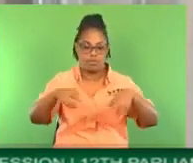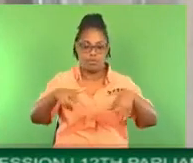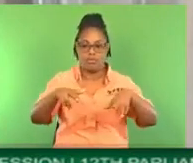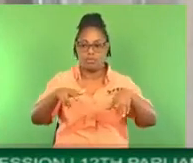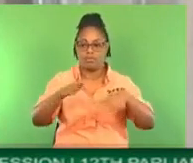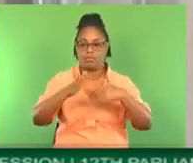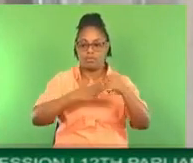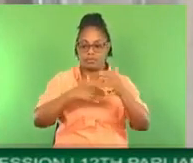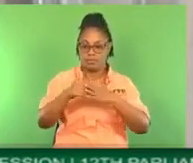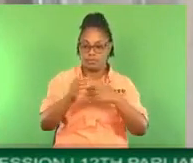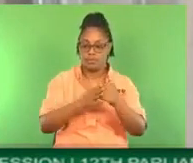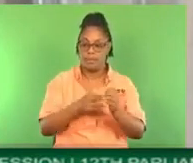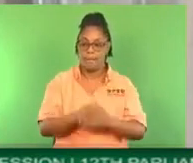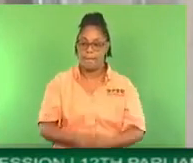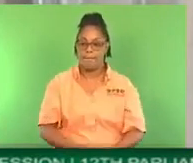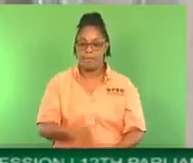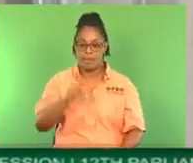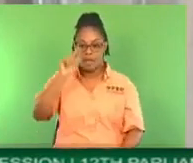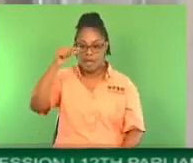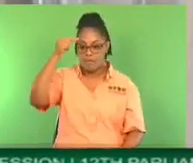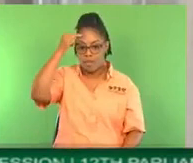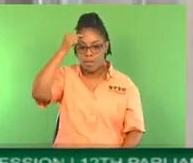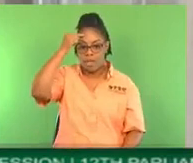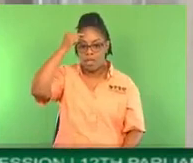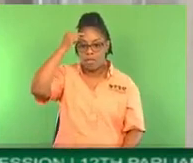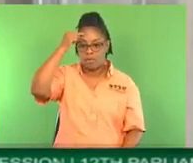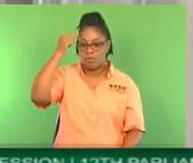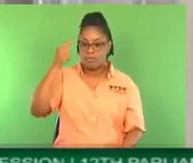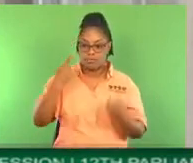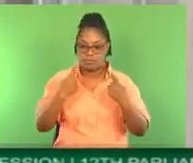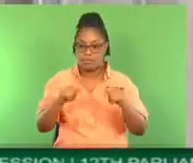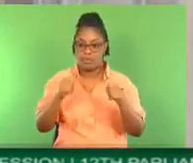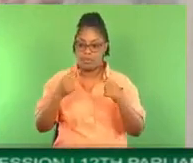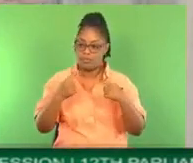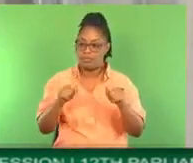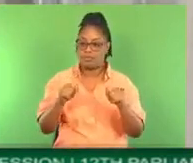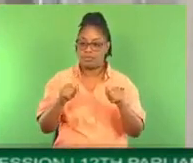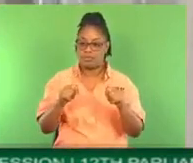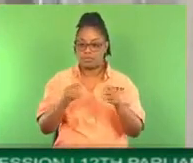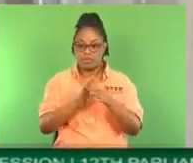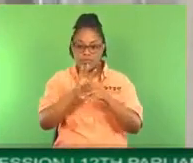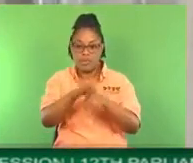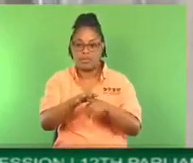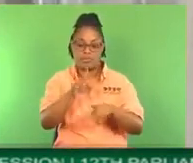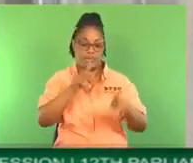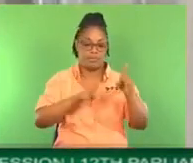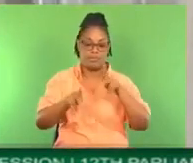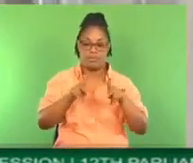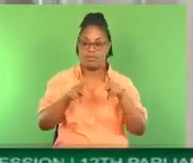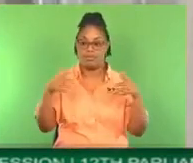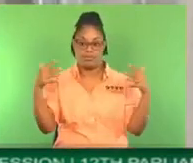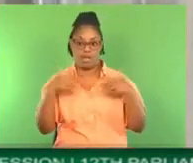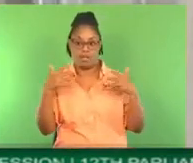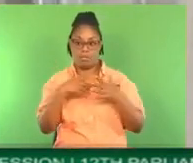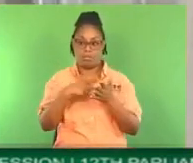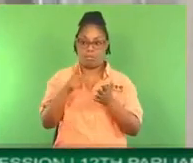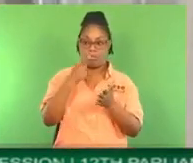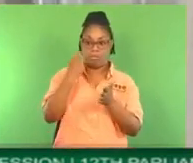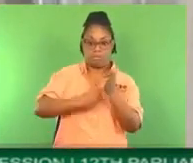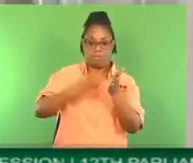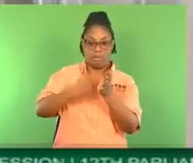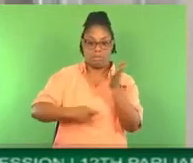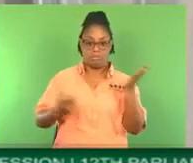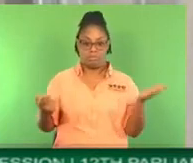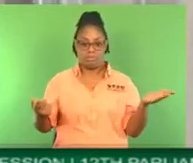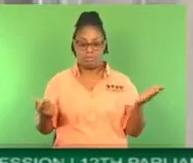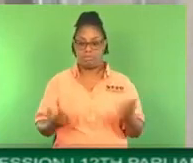Madam Speaker, the government is coming with scare tactics to get the people to submit to them. I don't know. The constituents of Cumuto